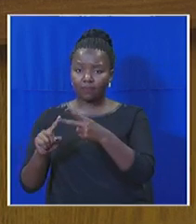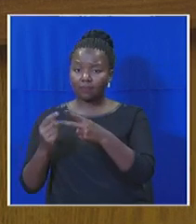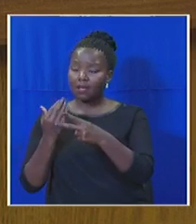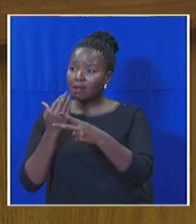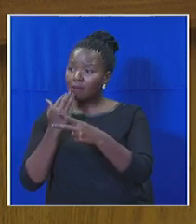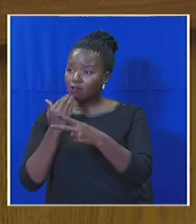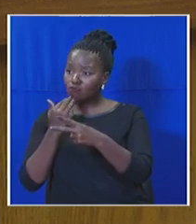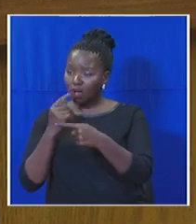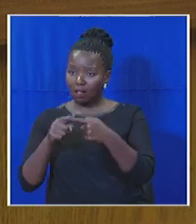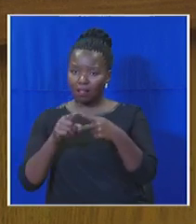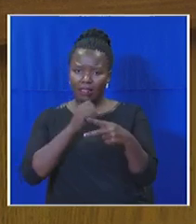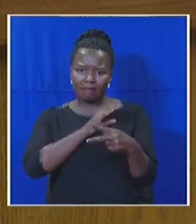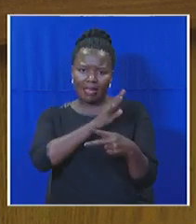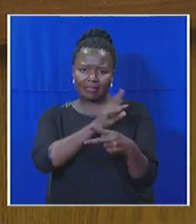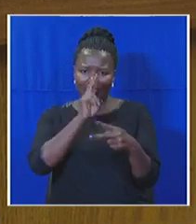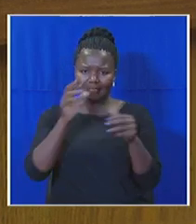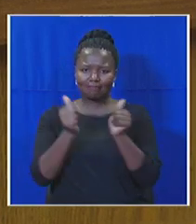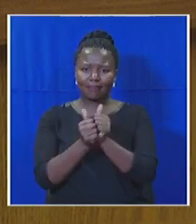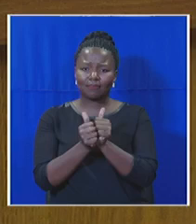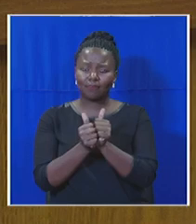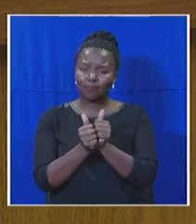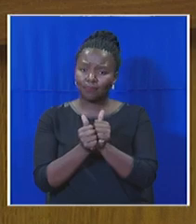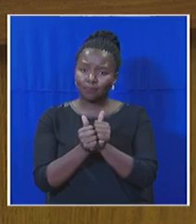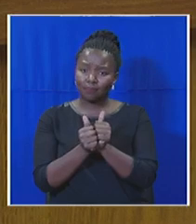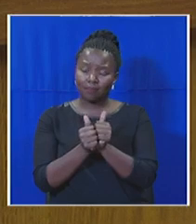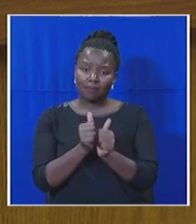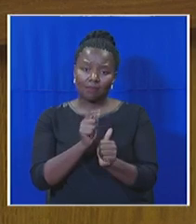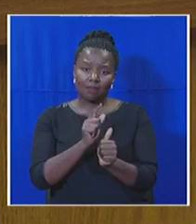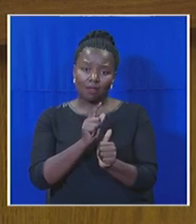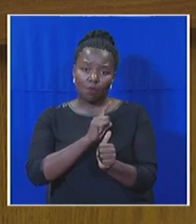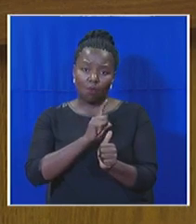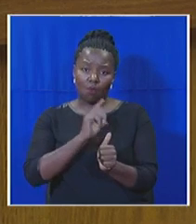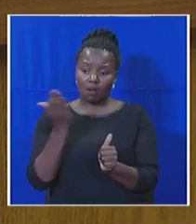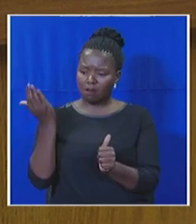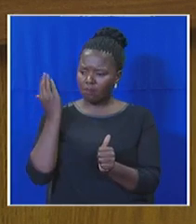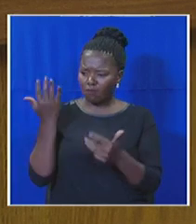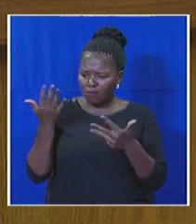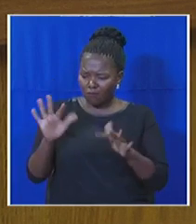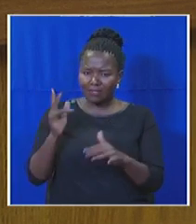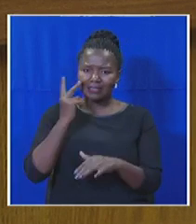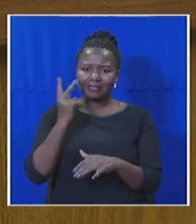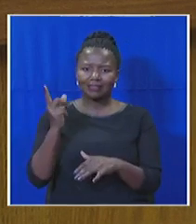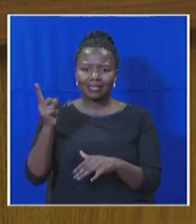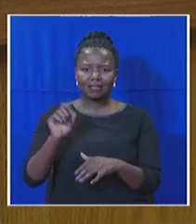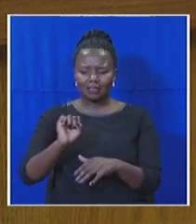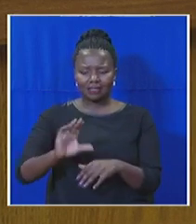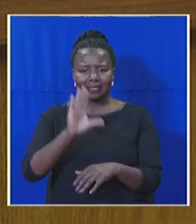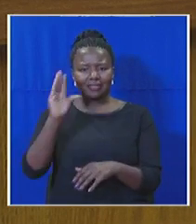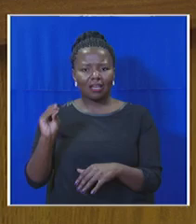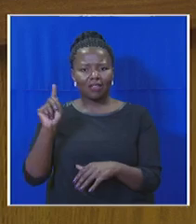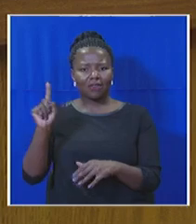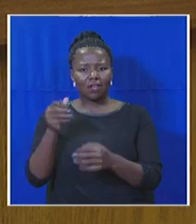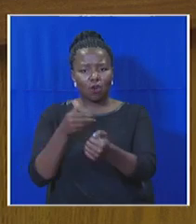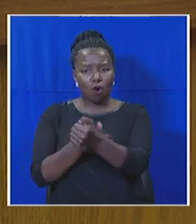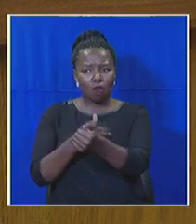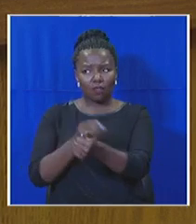Palestinians. This is demonstrated by our presence through the South African Embassy in